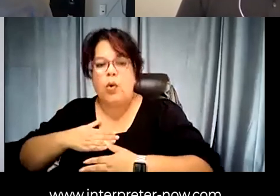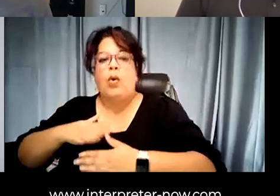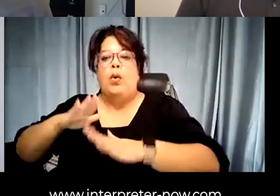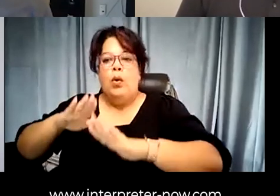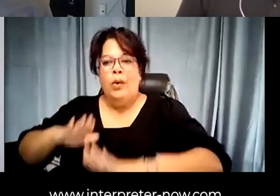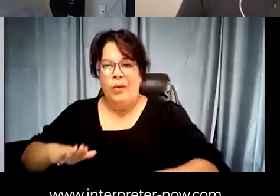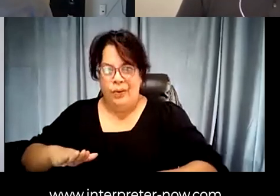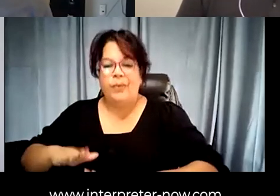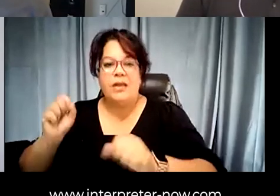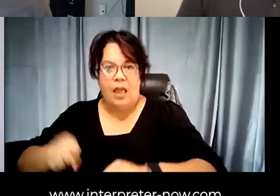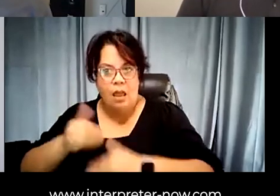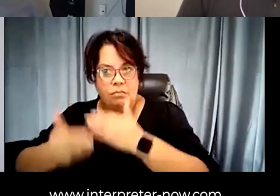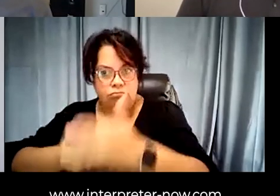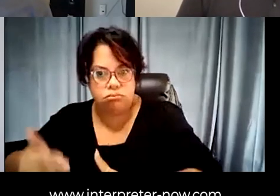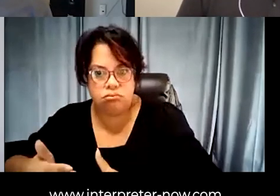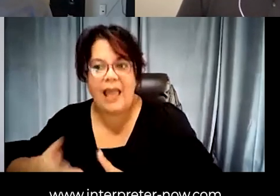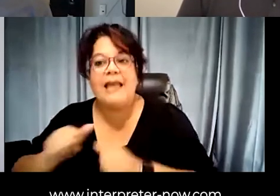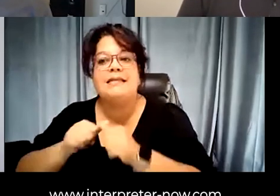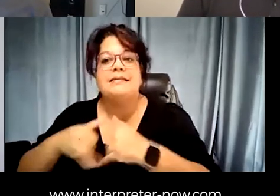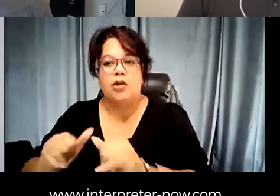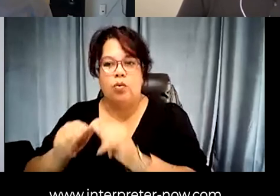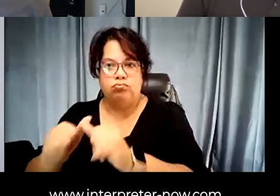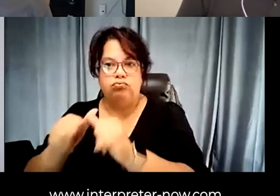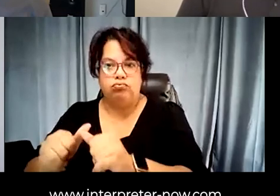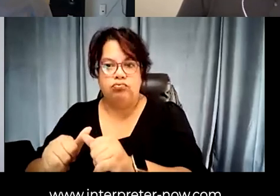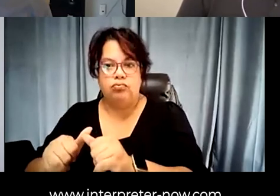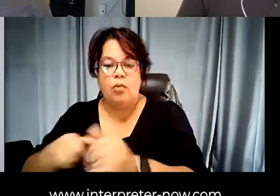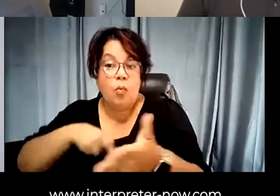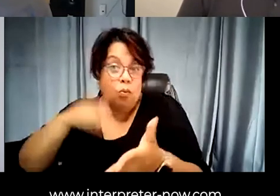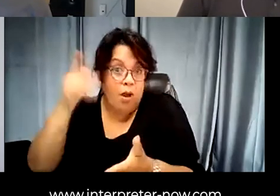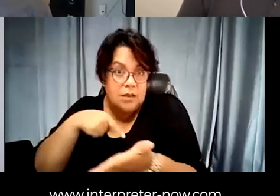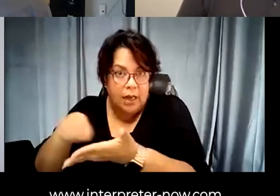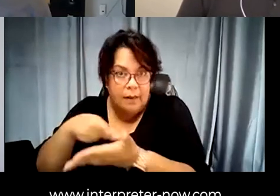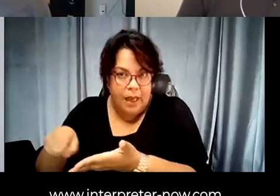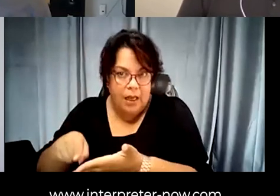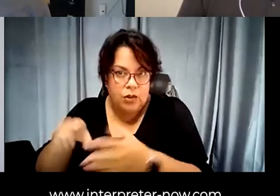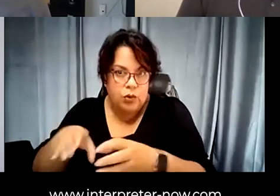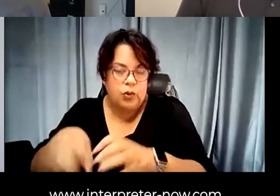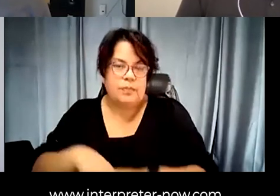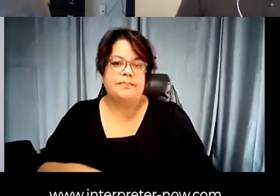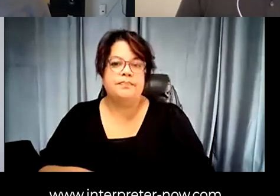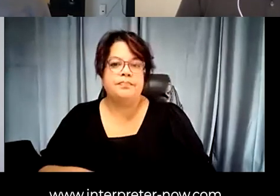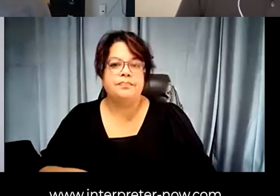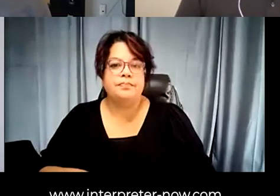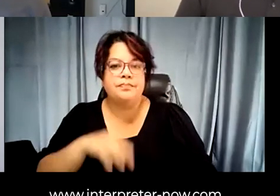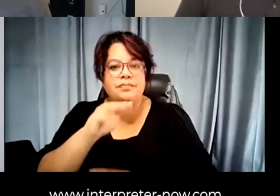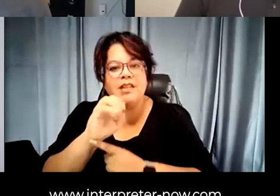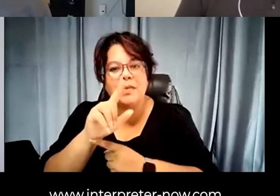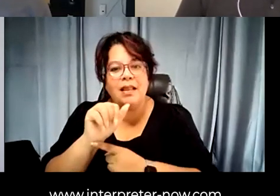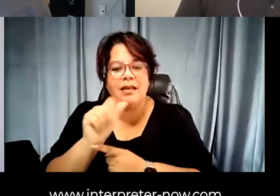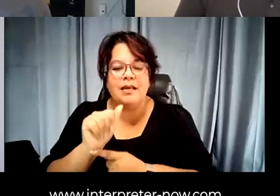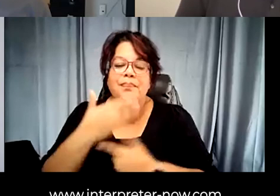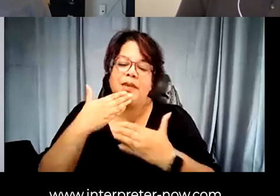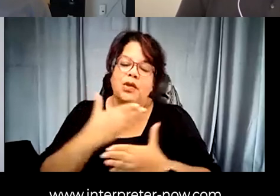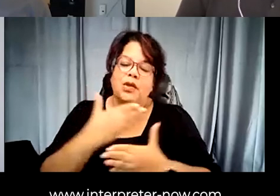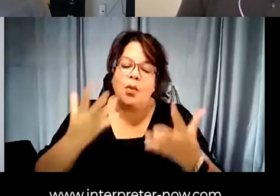also keep going in what you are honestly getting paid to do. Awesome. Awesome. Thank you so much, all three of you, for this